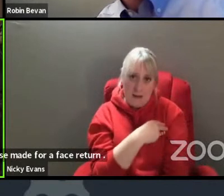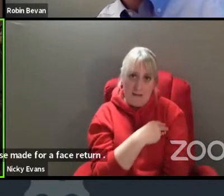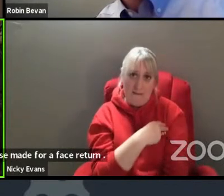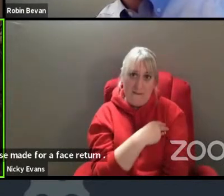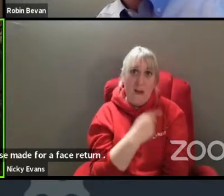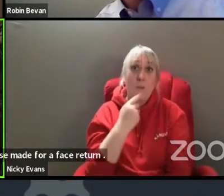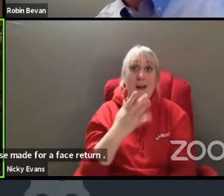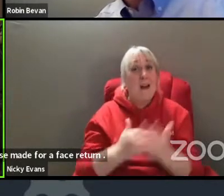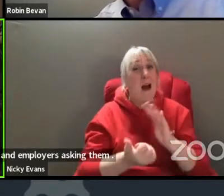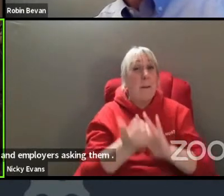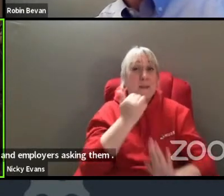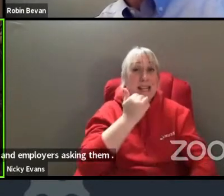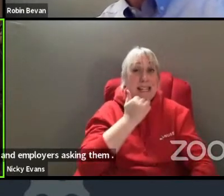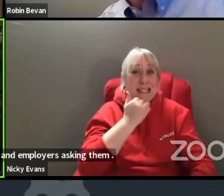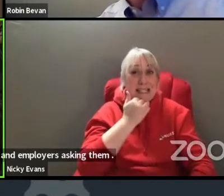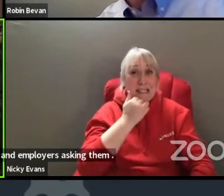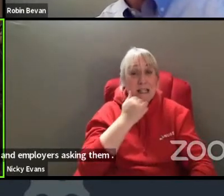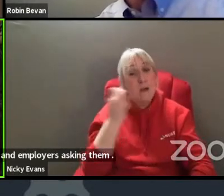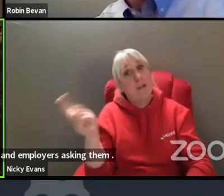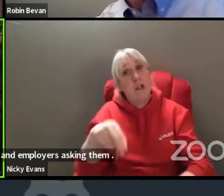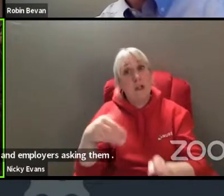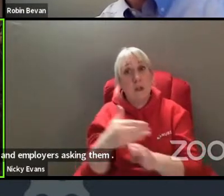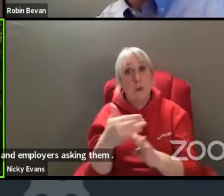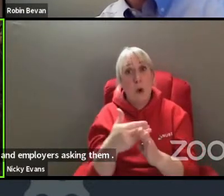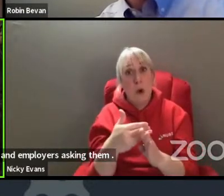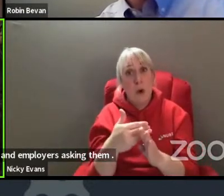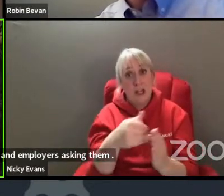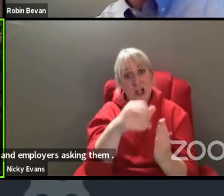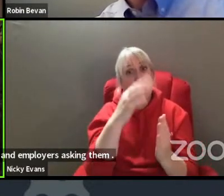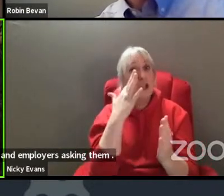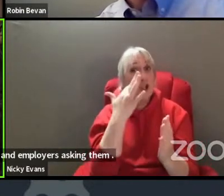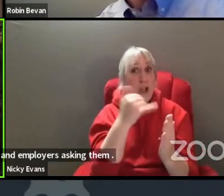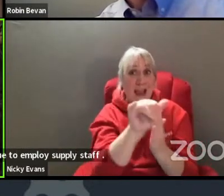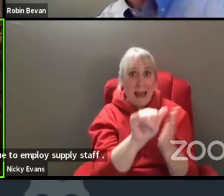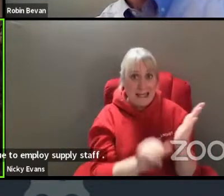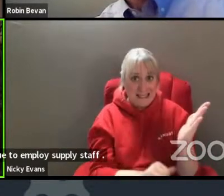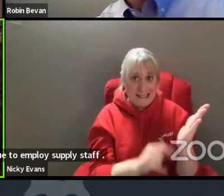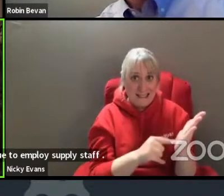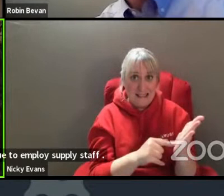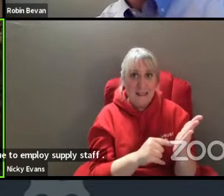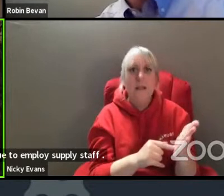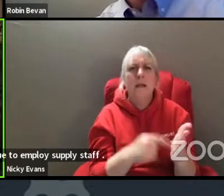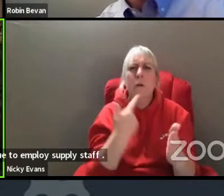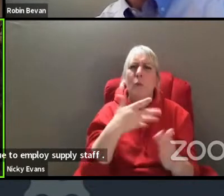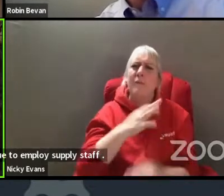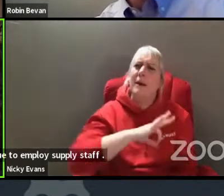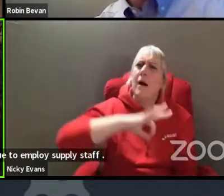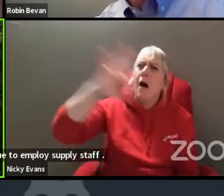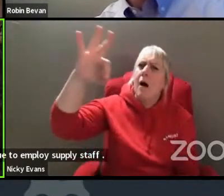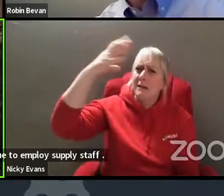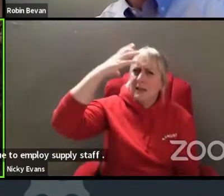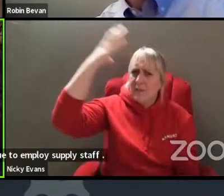checklist specifically for supply members, and we've been pressing government for the continue of furlough with a